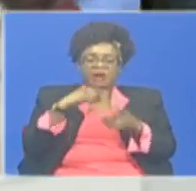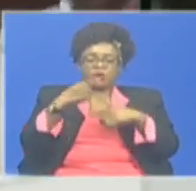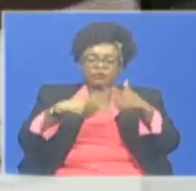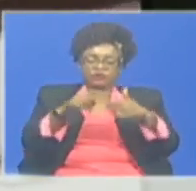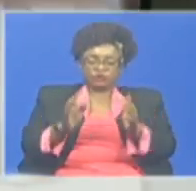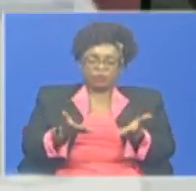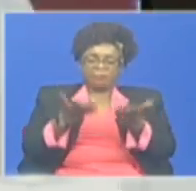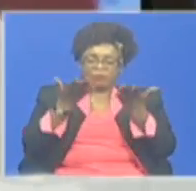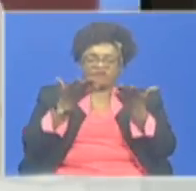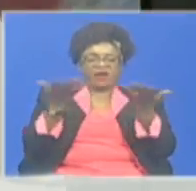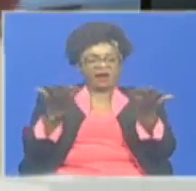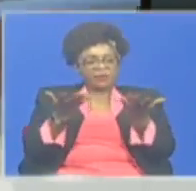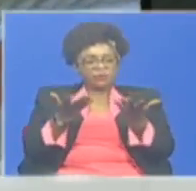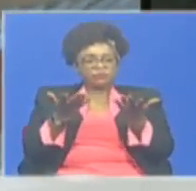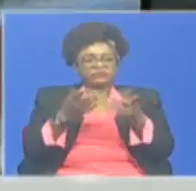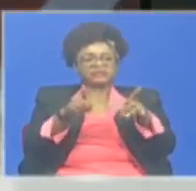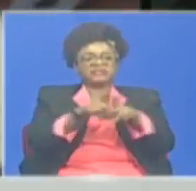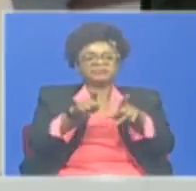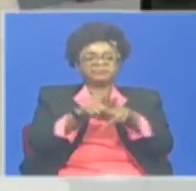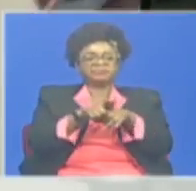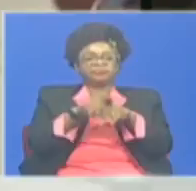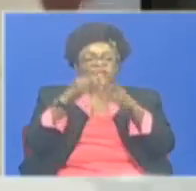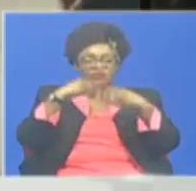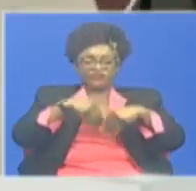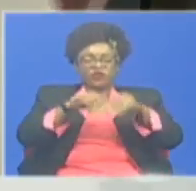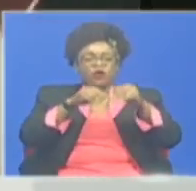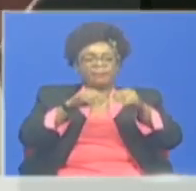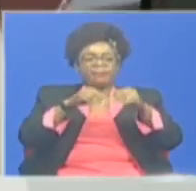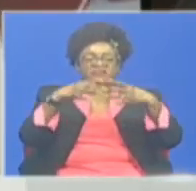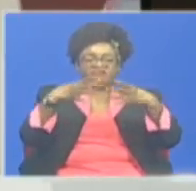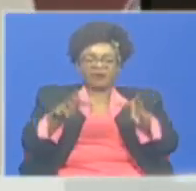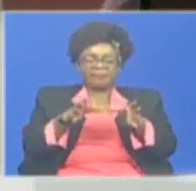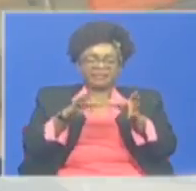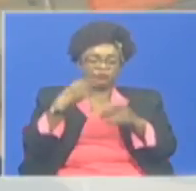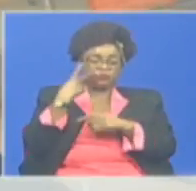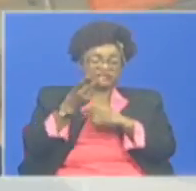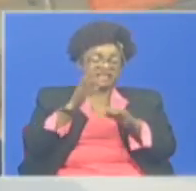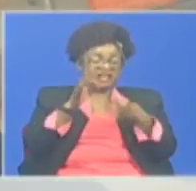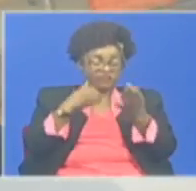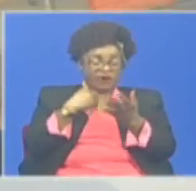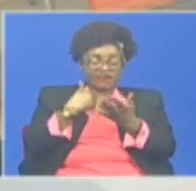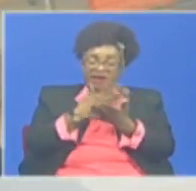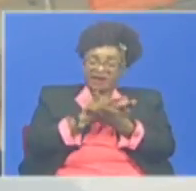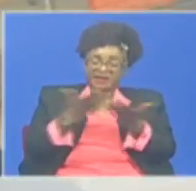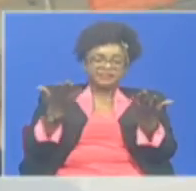same time to see that they will follow up my family to see whether there is any